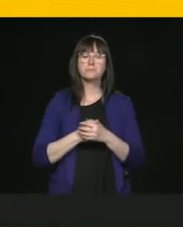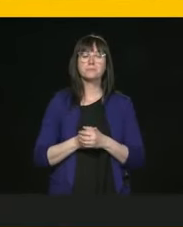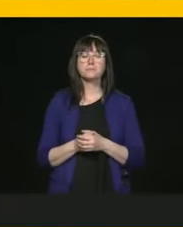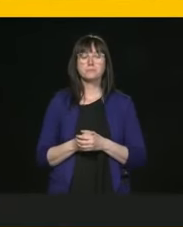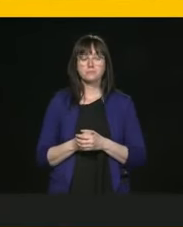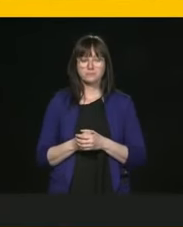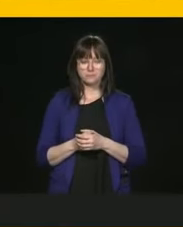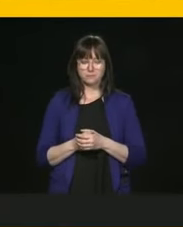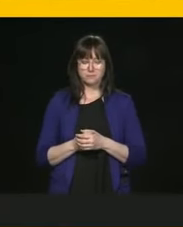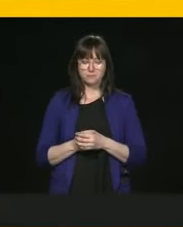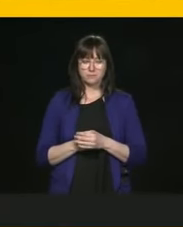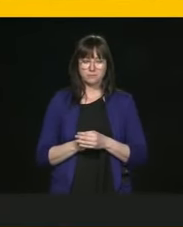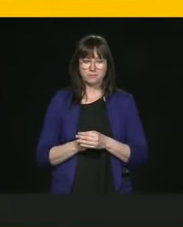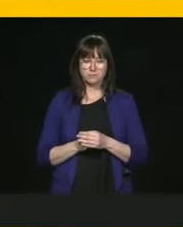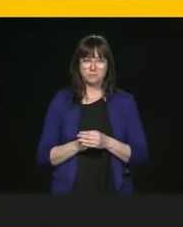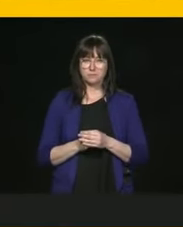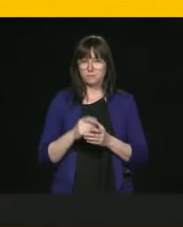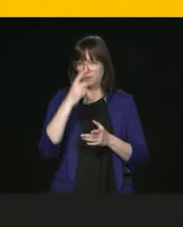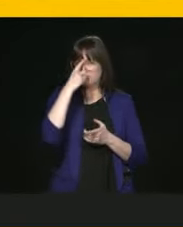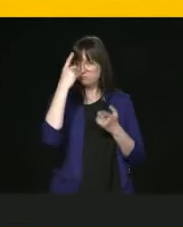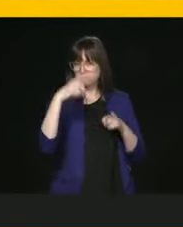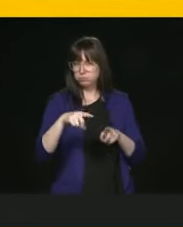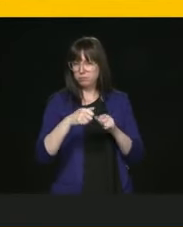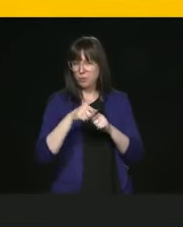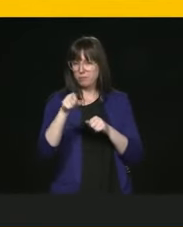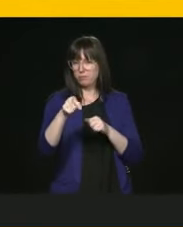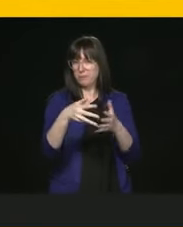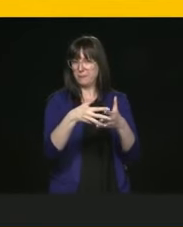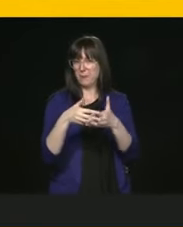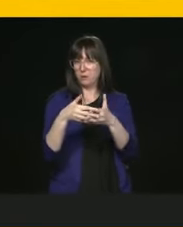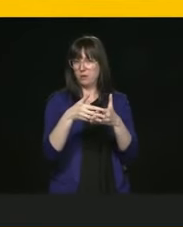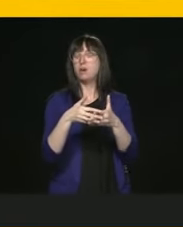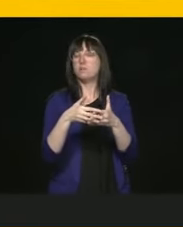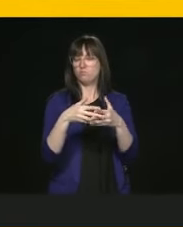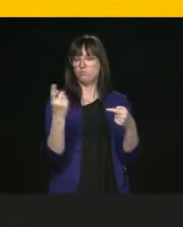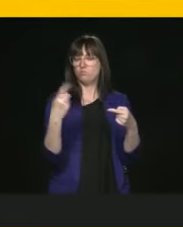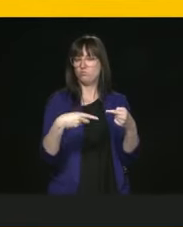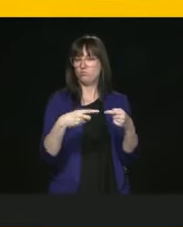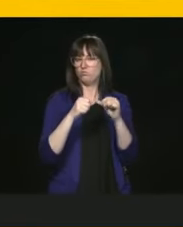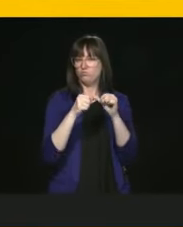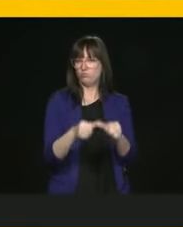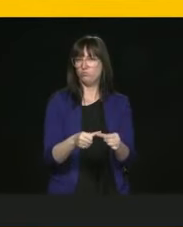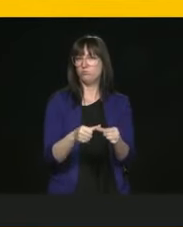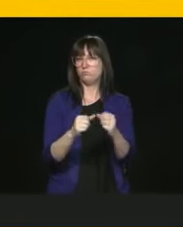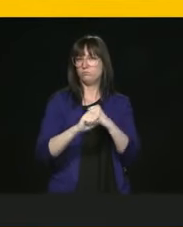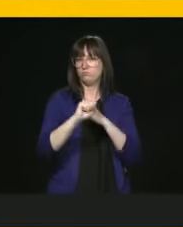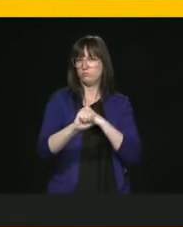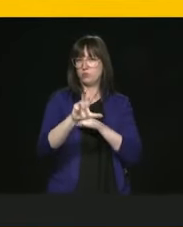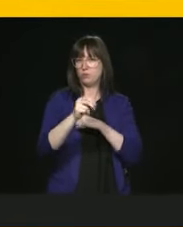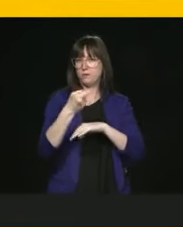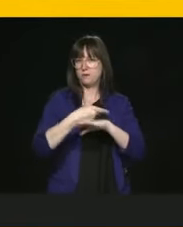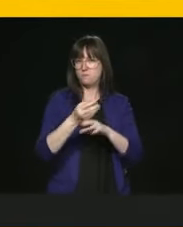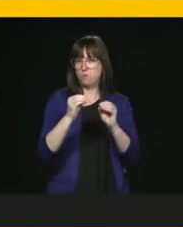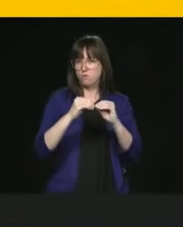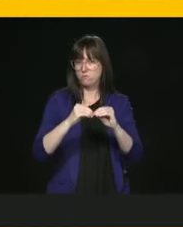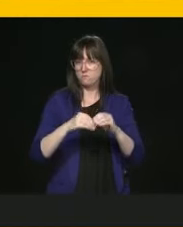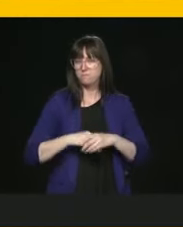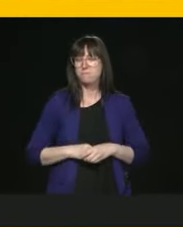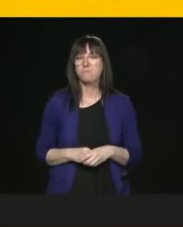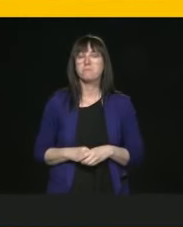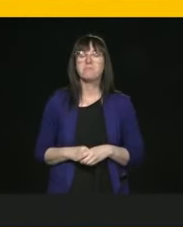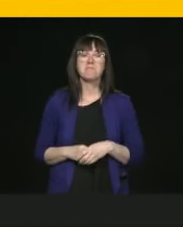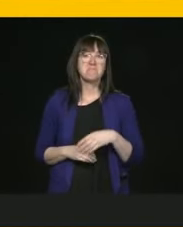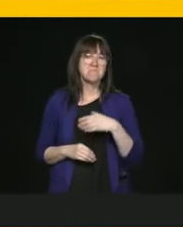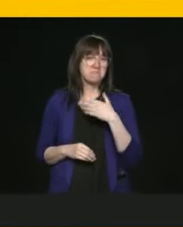the U.S.-Canadian border. We are concerned about not having enough medical equipment and